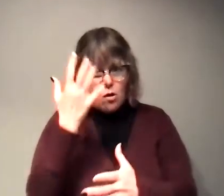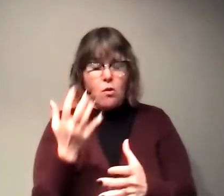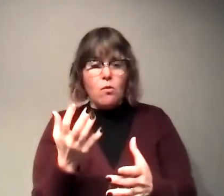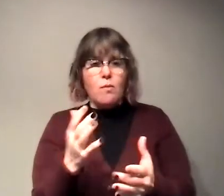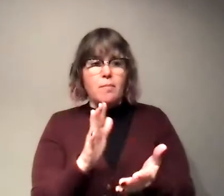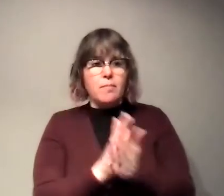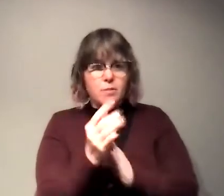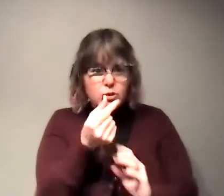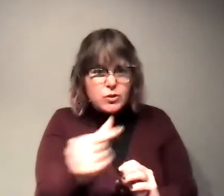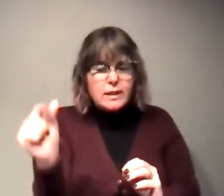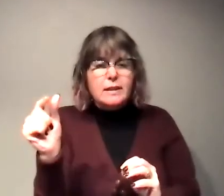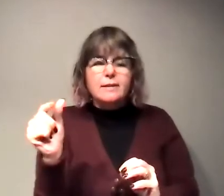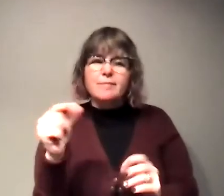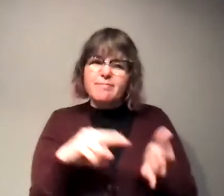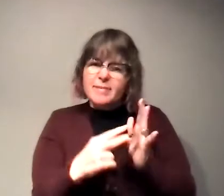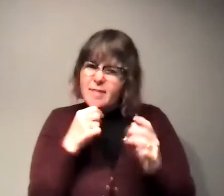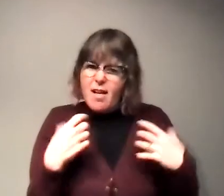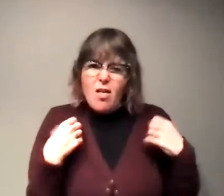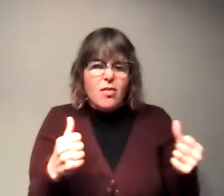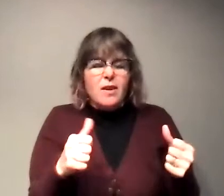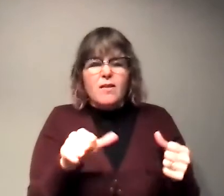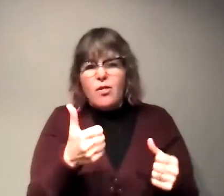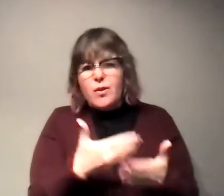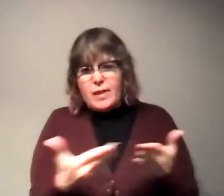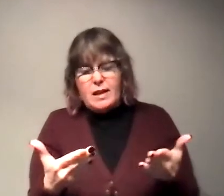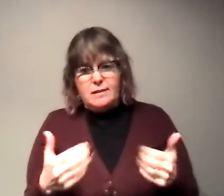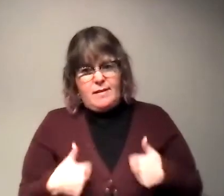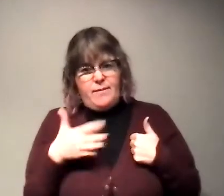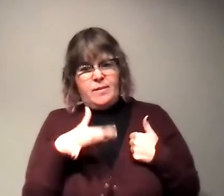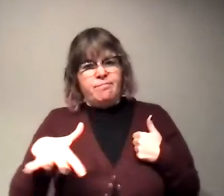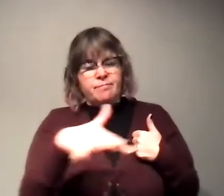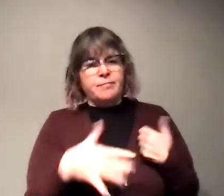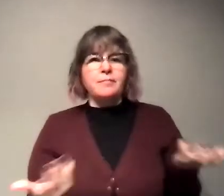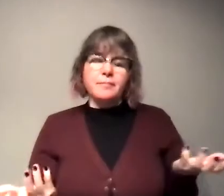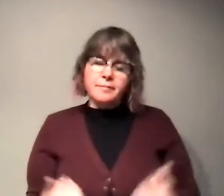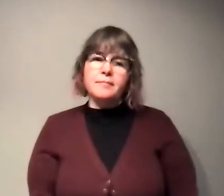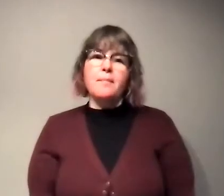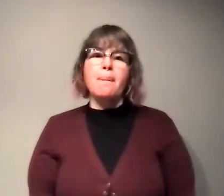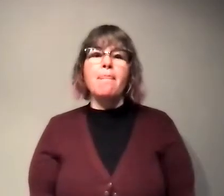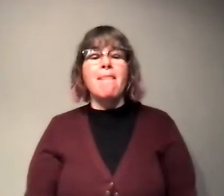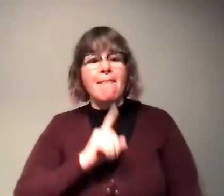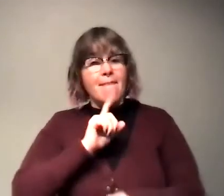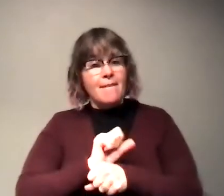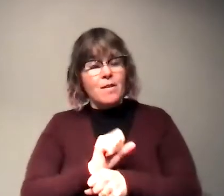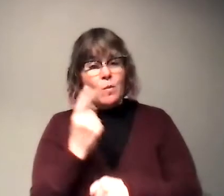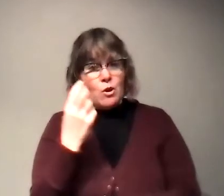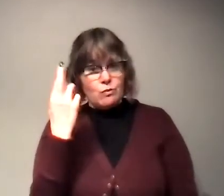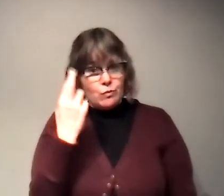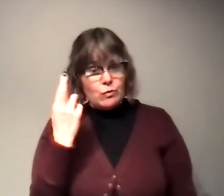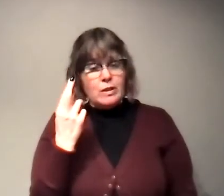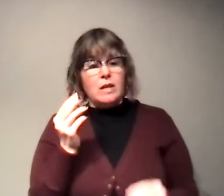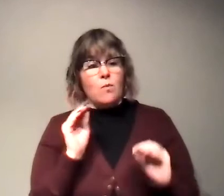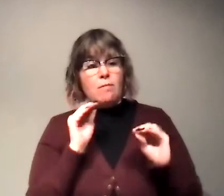green, and that can make the water unhealthy for lots of things that used to live there. So actually, one of the reasons that we plant